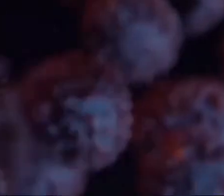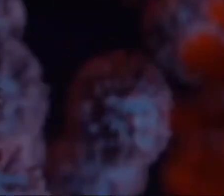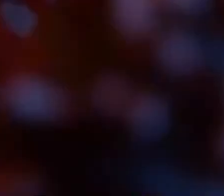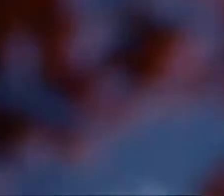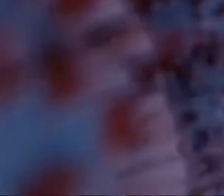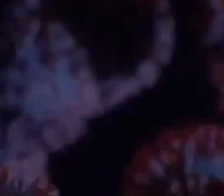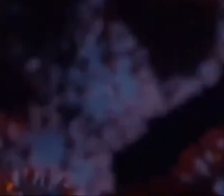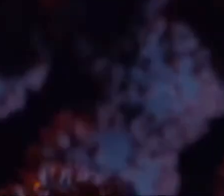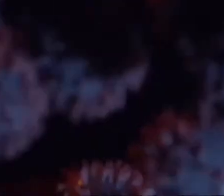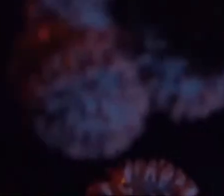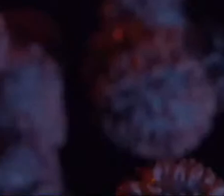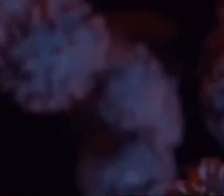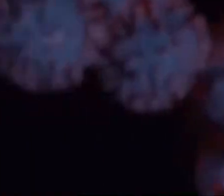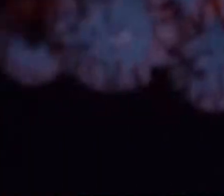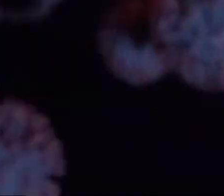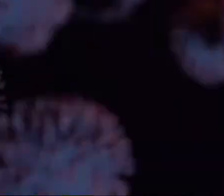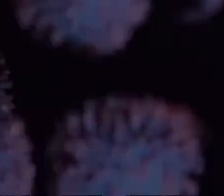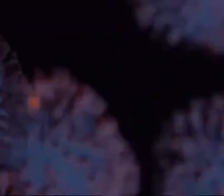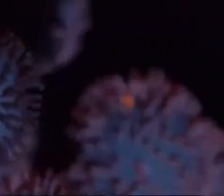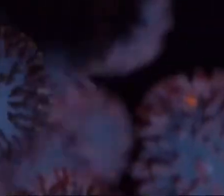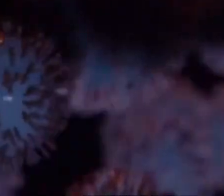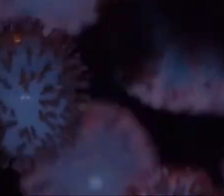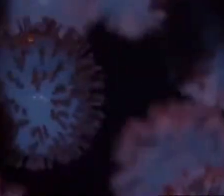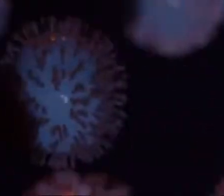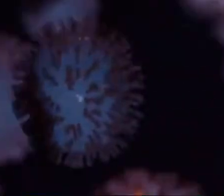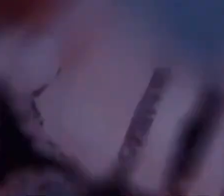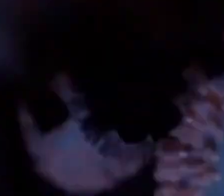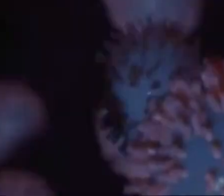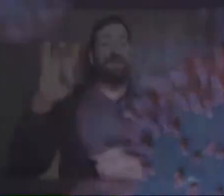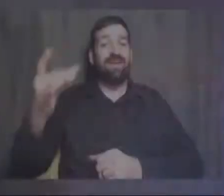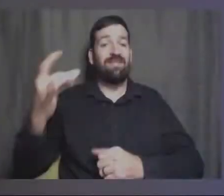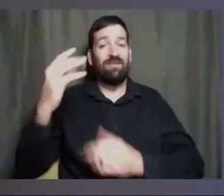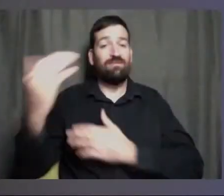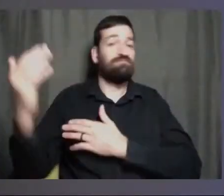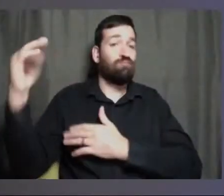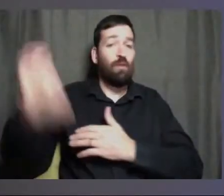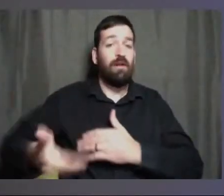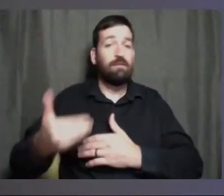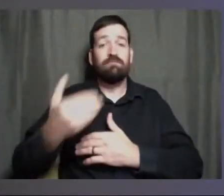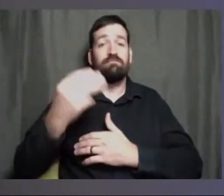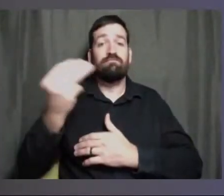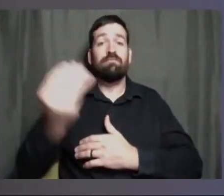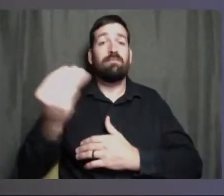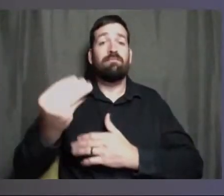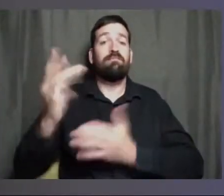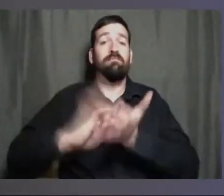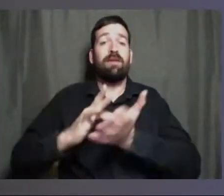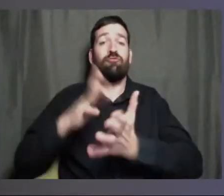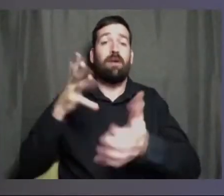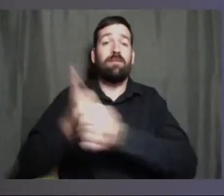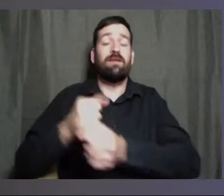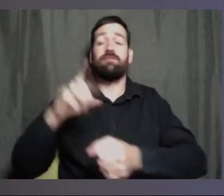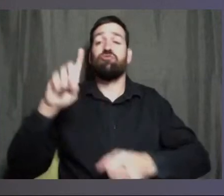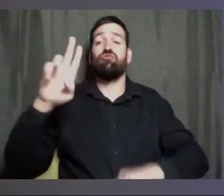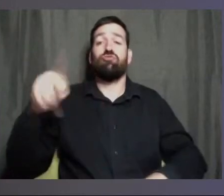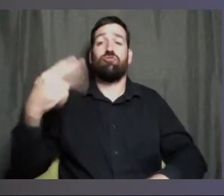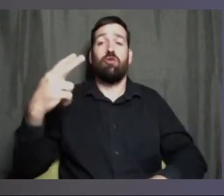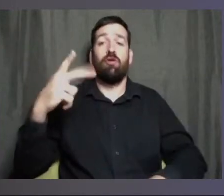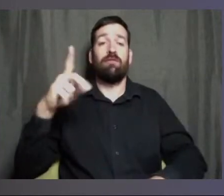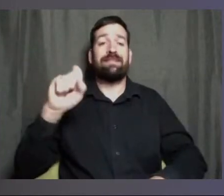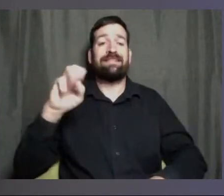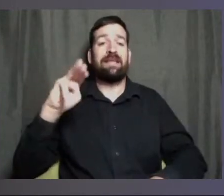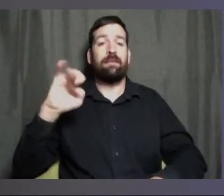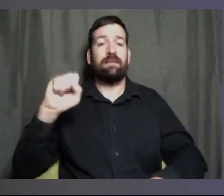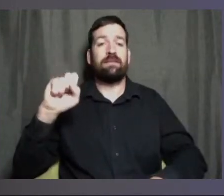Good Monday morning, everyone. It is November 8th. Welcome into the Morning Medical Update. We are here live inside the Dolph C. Simons Jr. Family